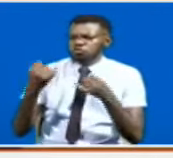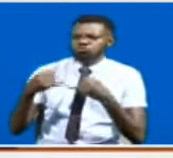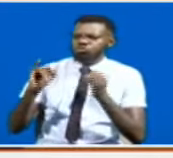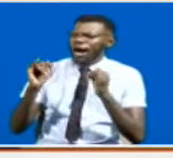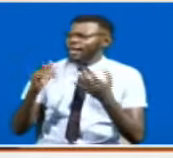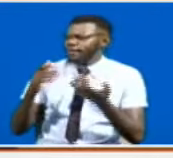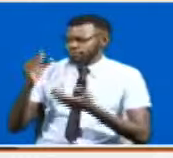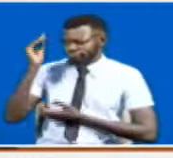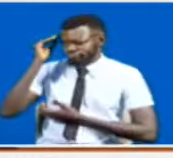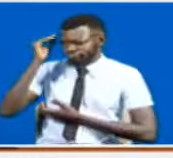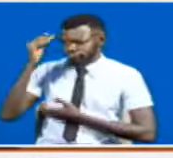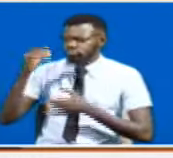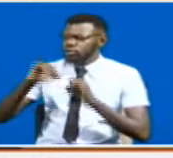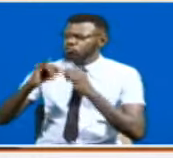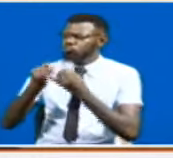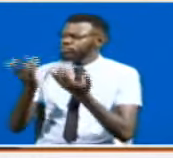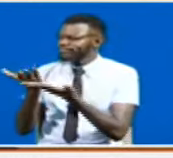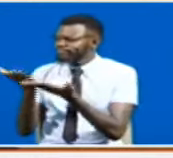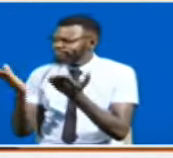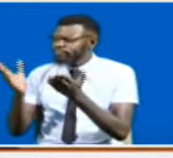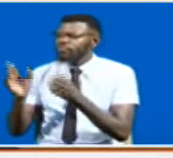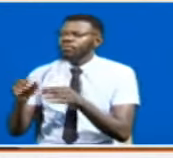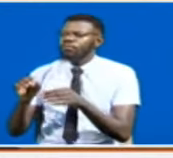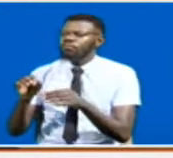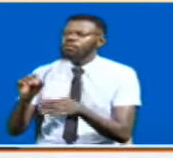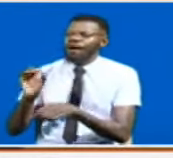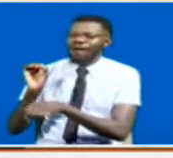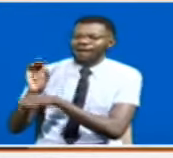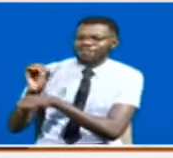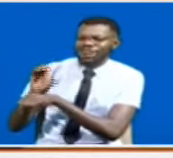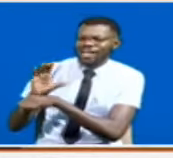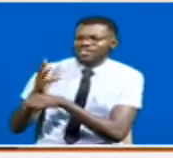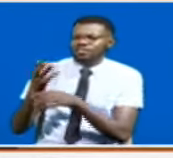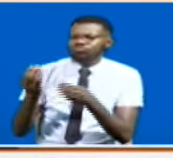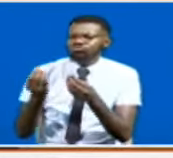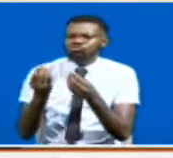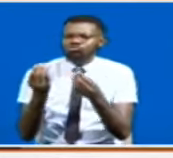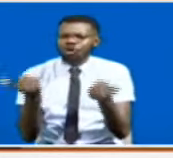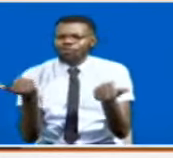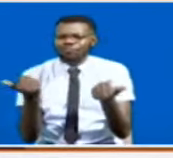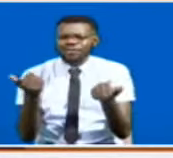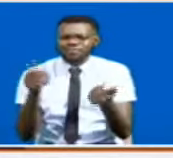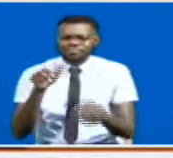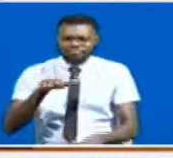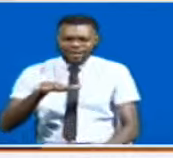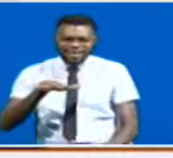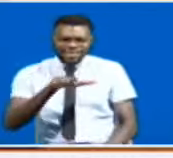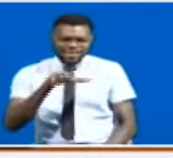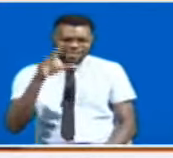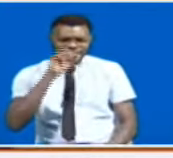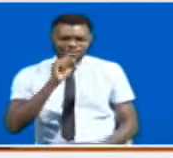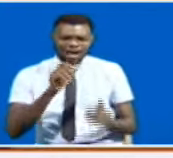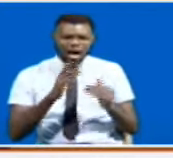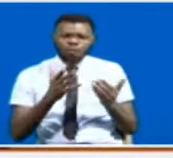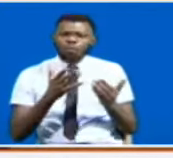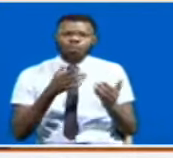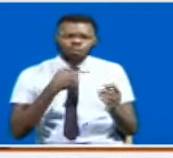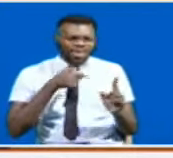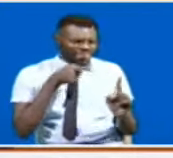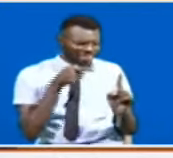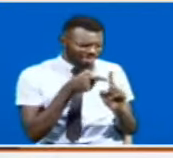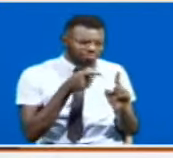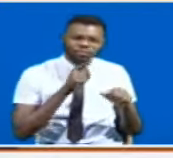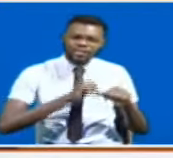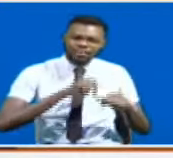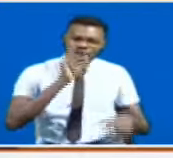and advise them on how they should go about addressing those gaps so as to produce polished, you know, graduates